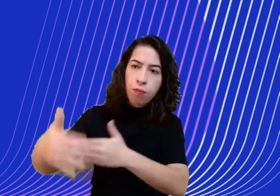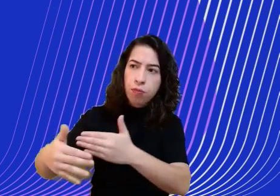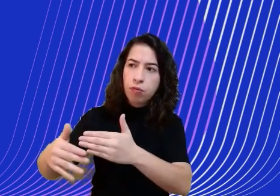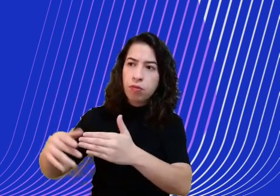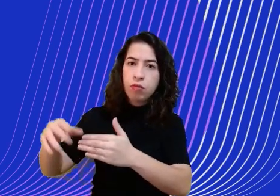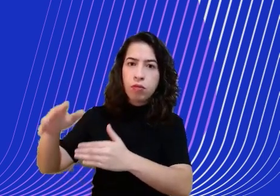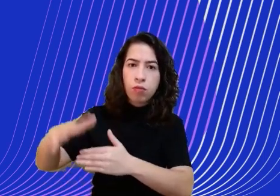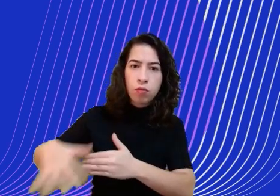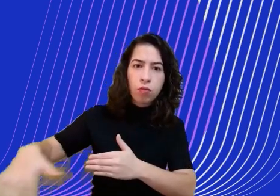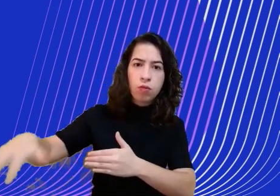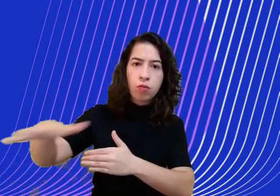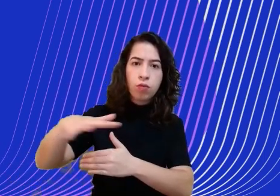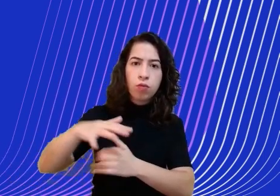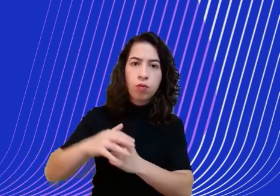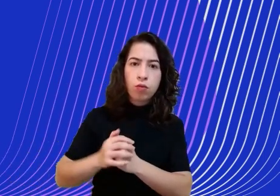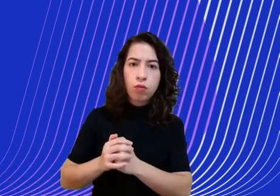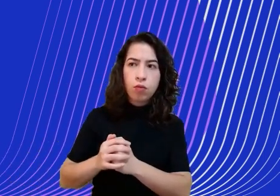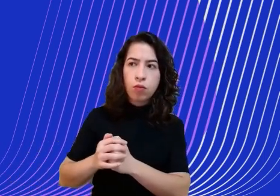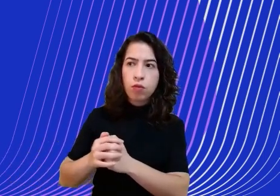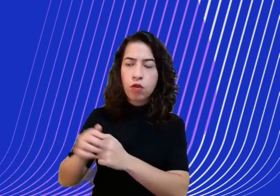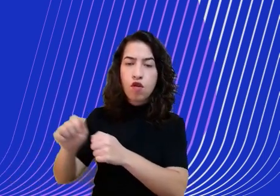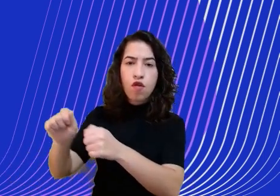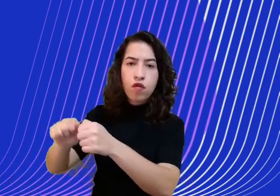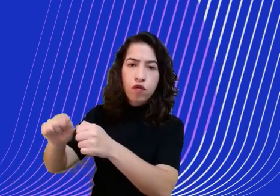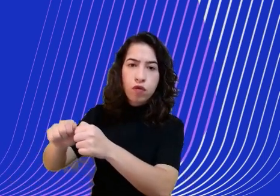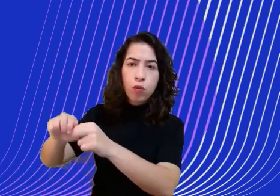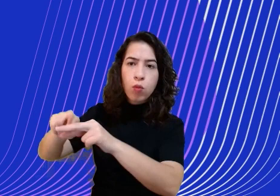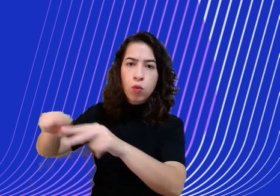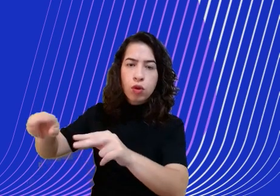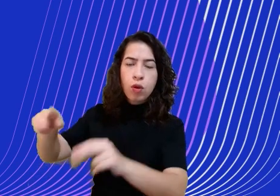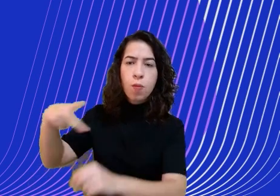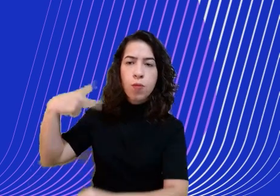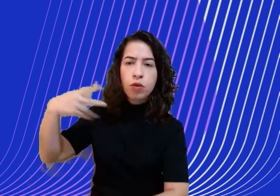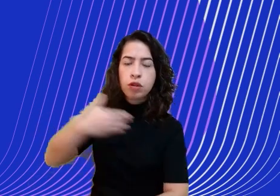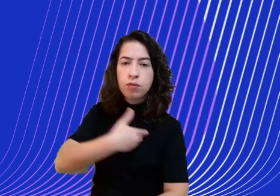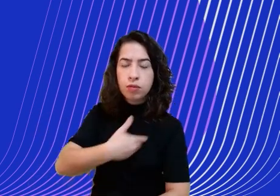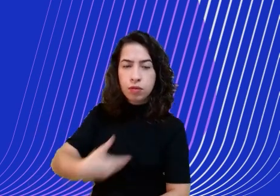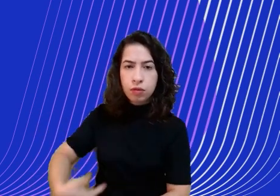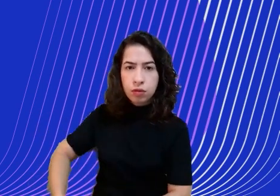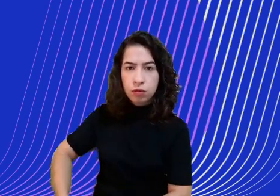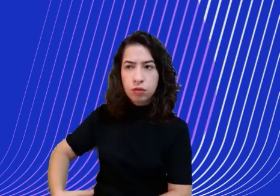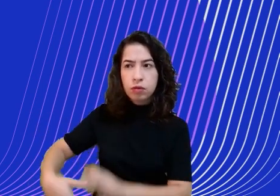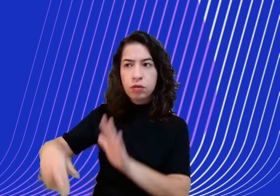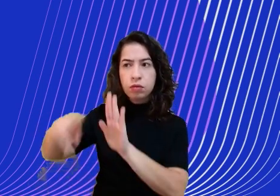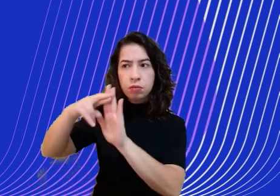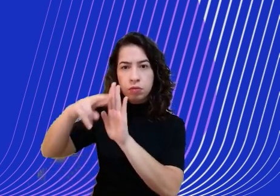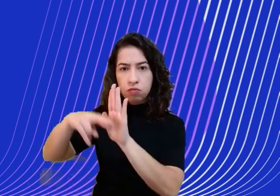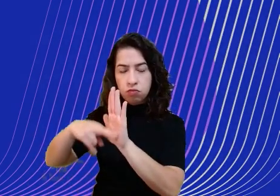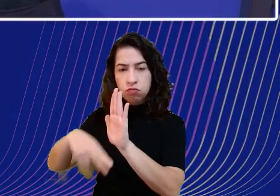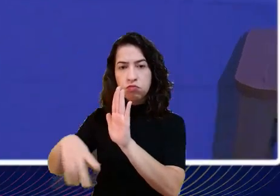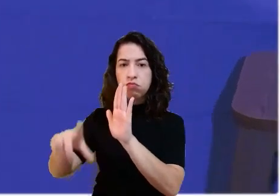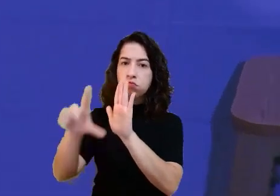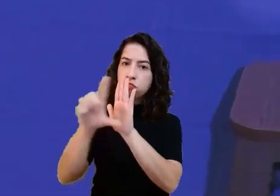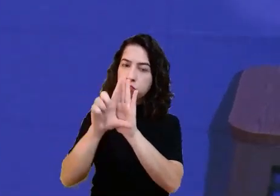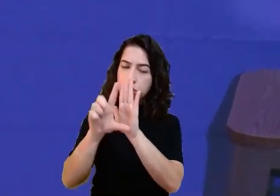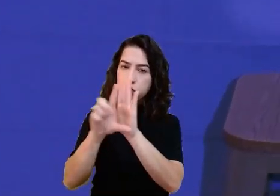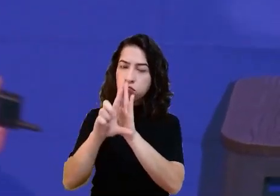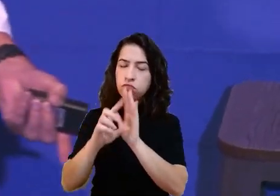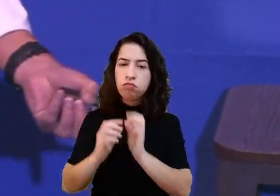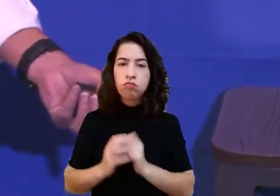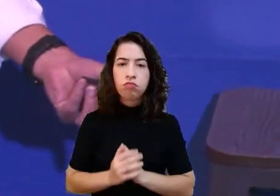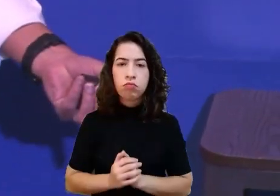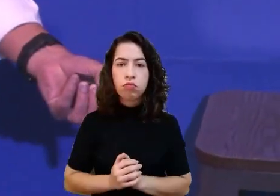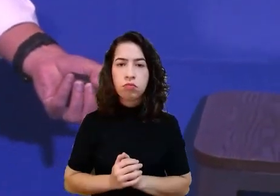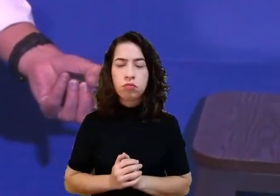causing movement for public policies, regulations, legislations? And